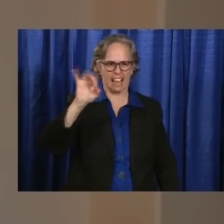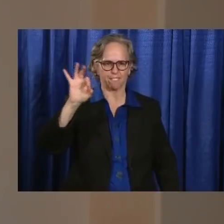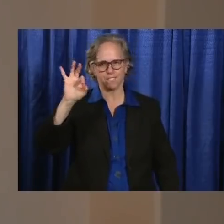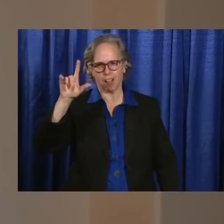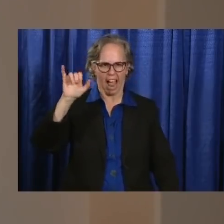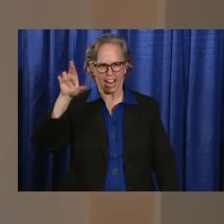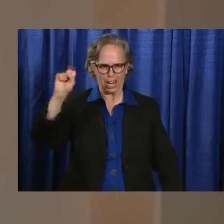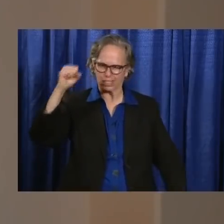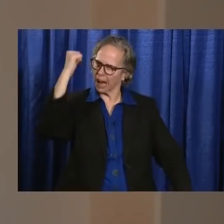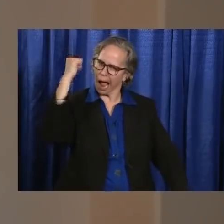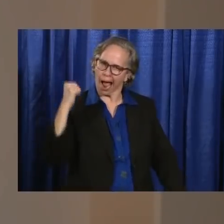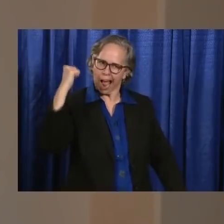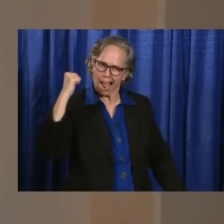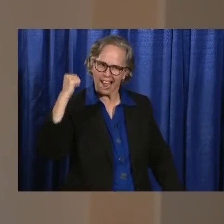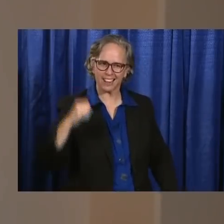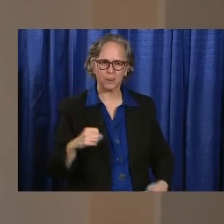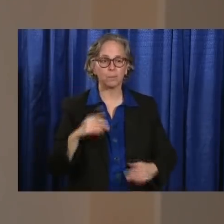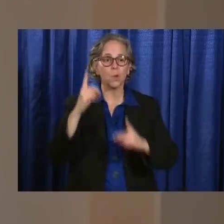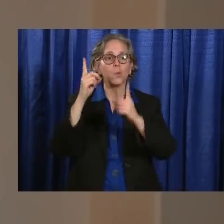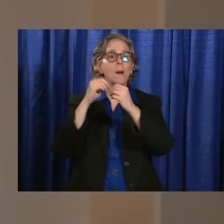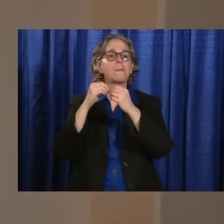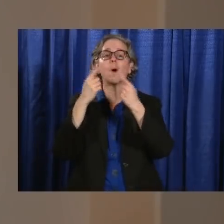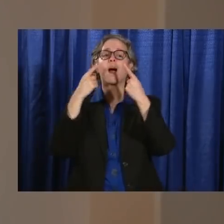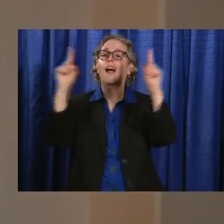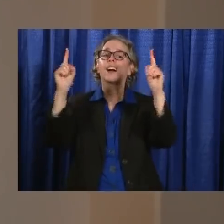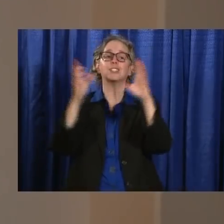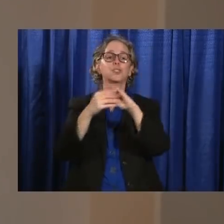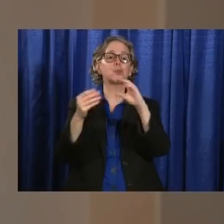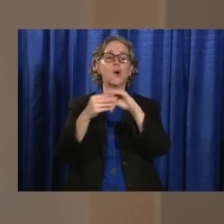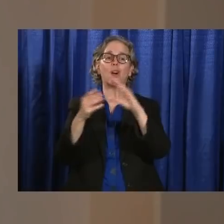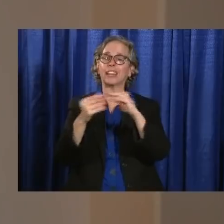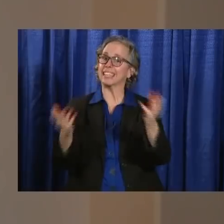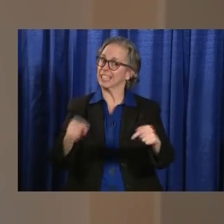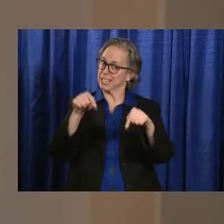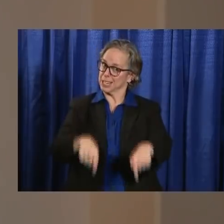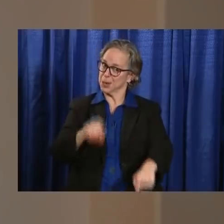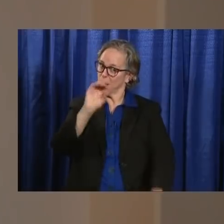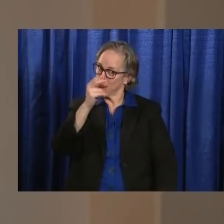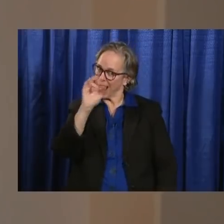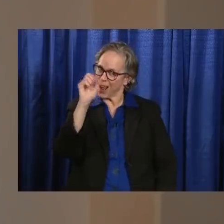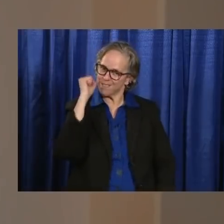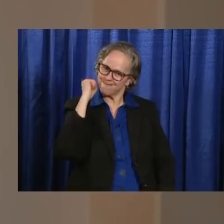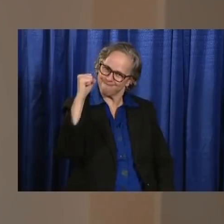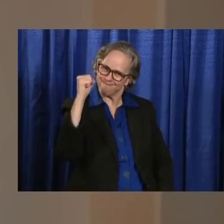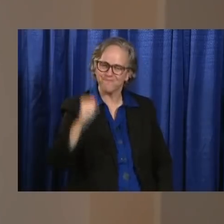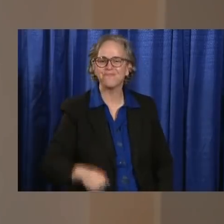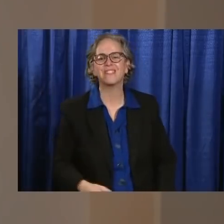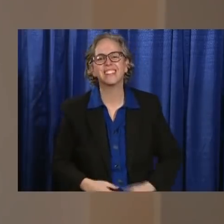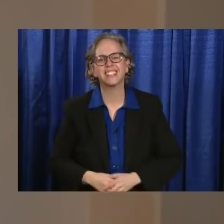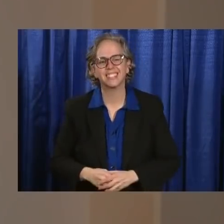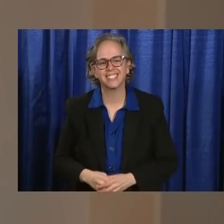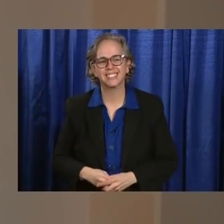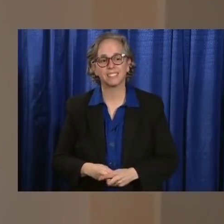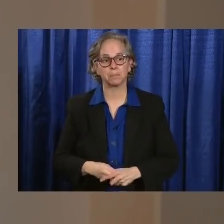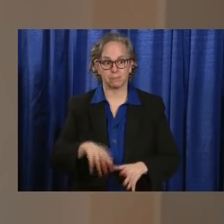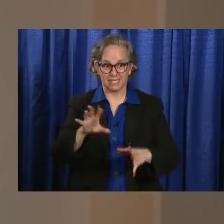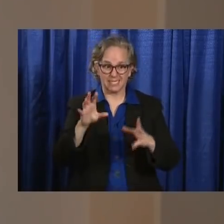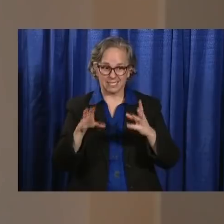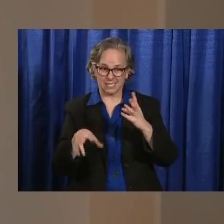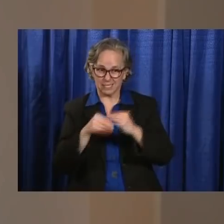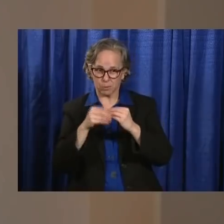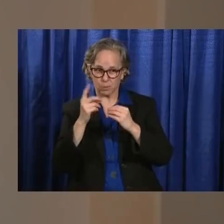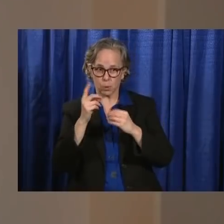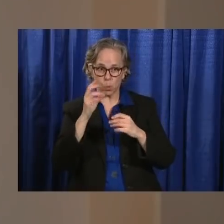just another success story here in the state of Ohio. And then finally, one of the people that did a video for us,